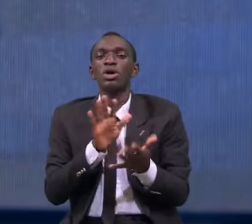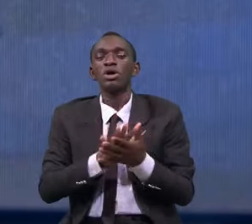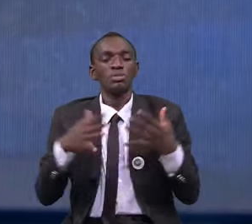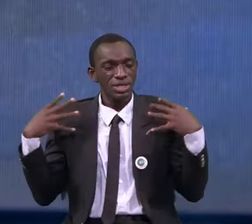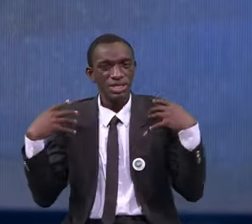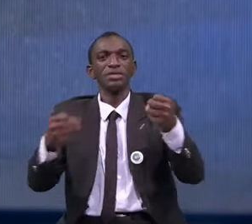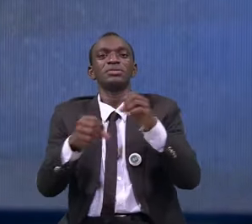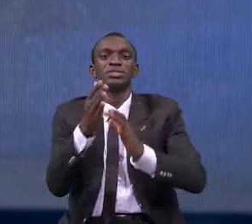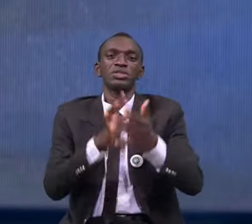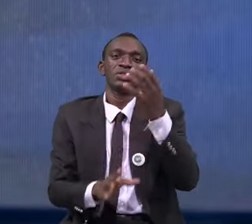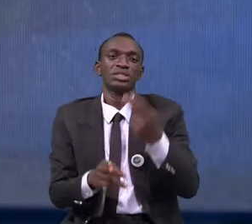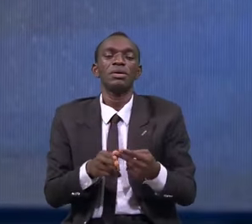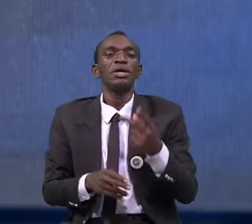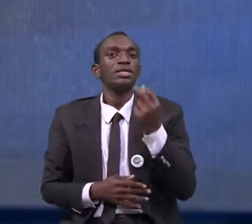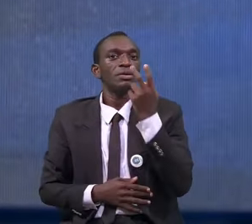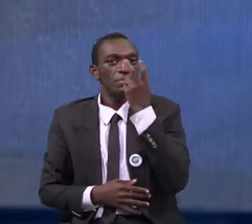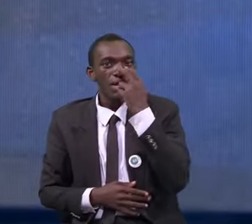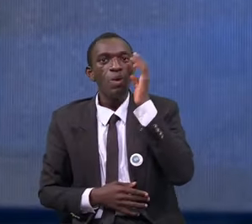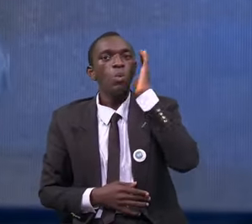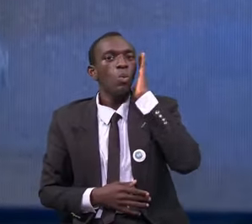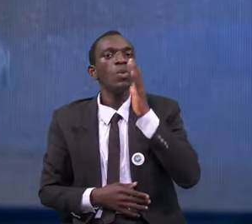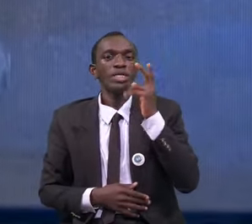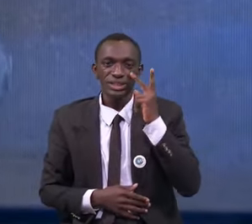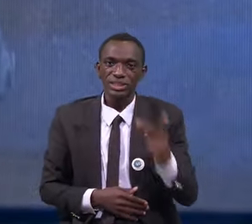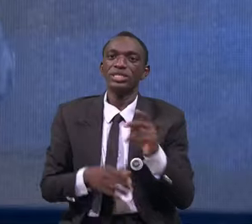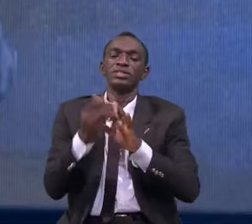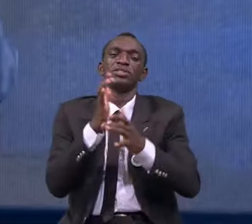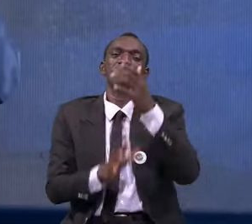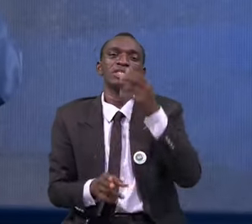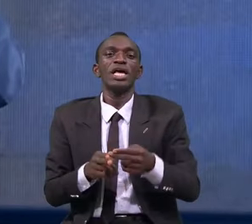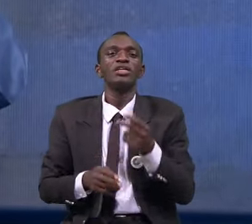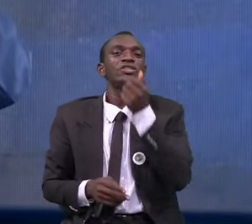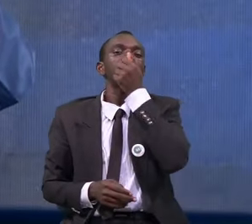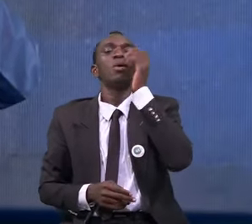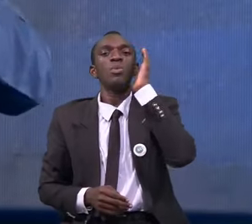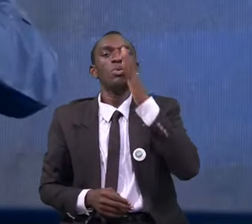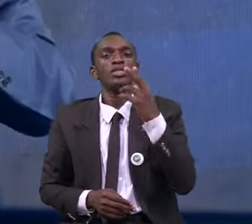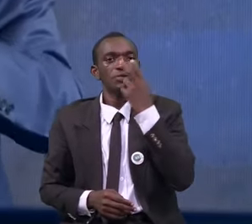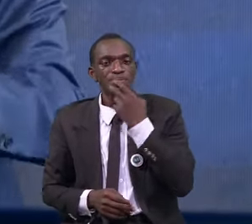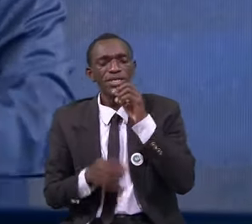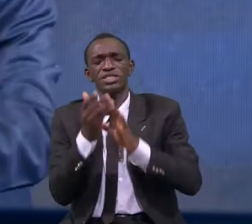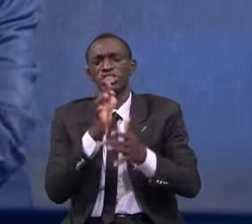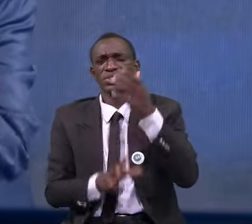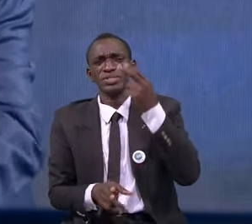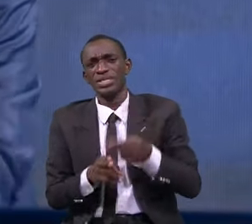The blind will see. The dumb will speak. And your